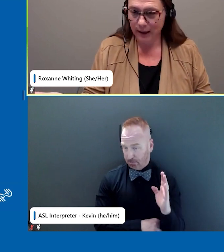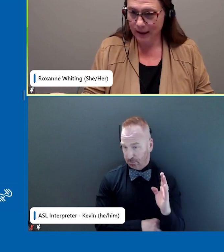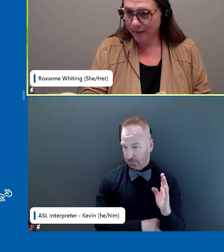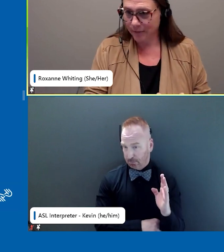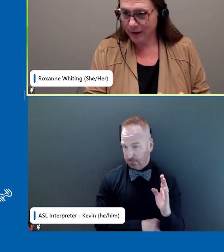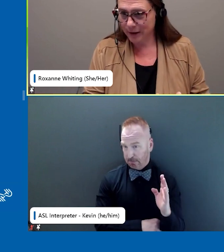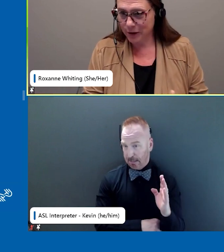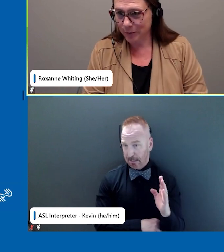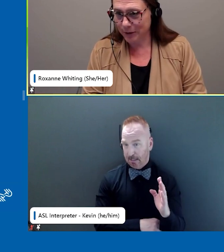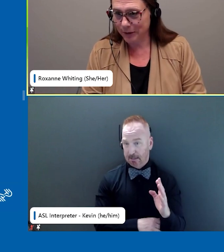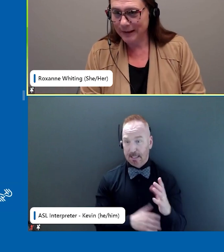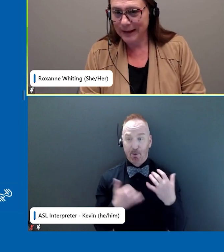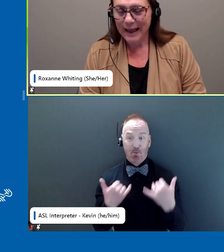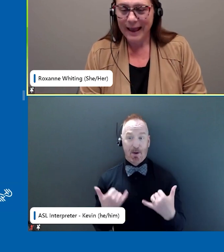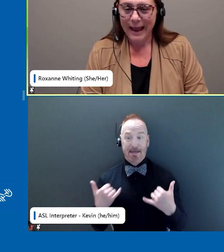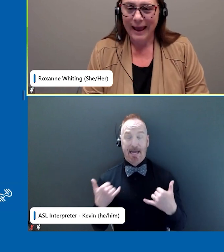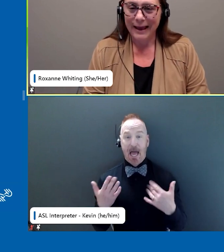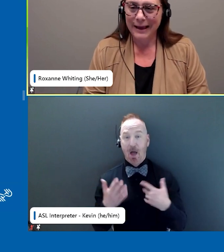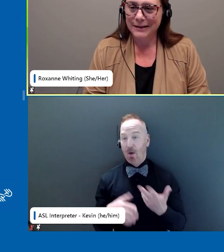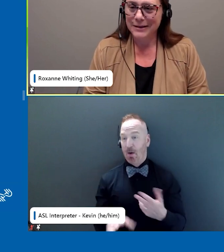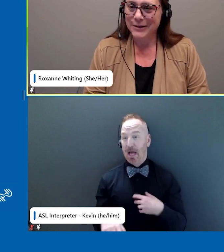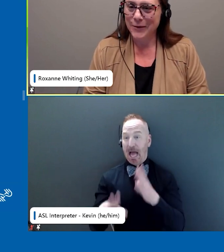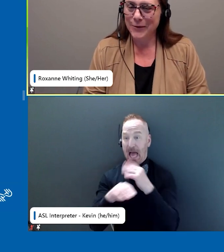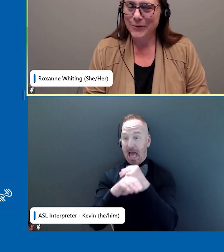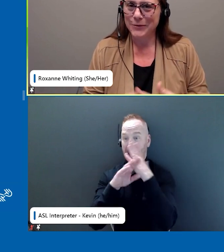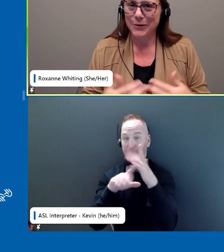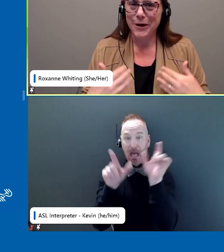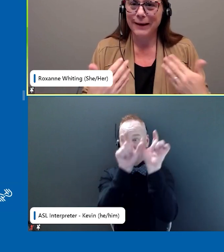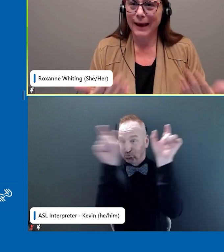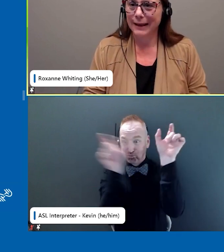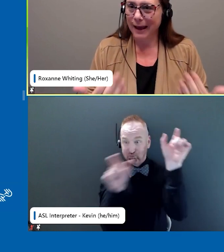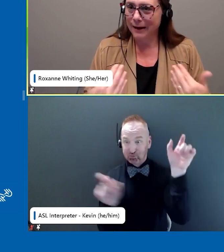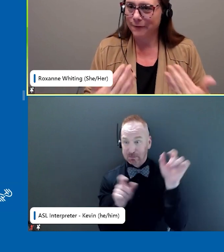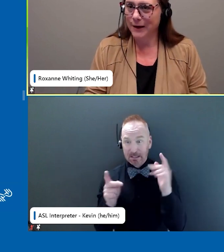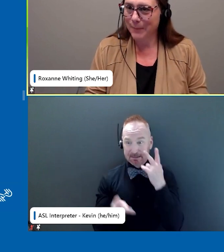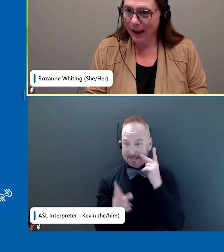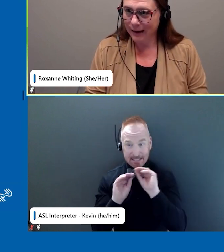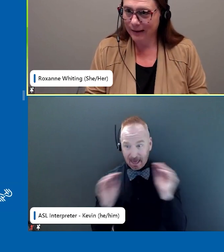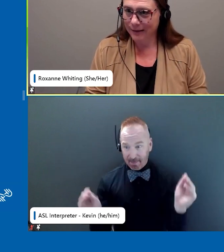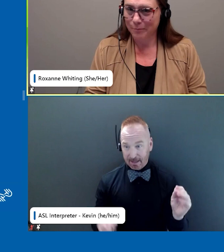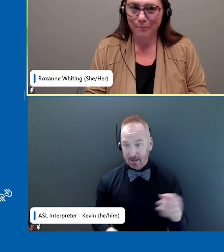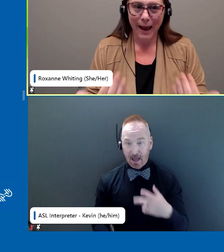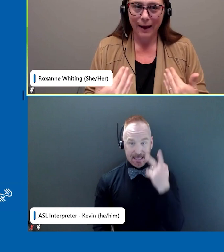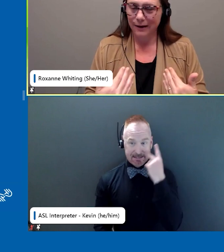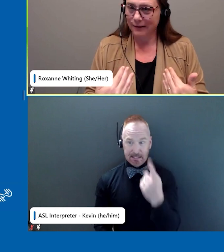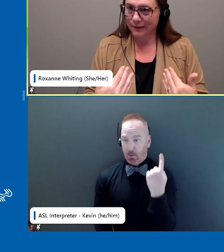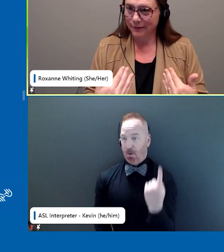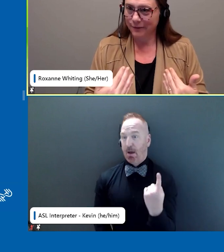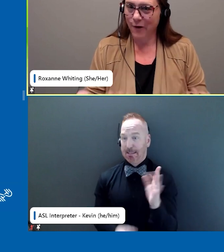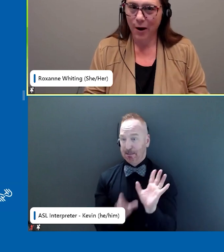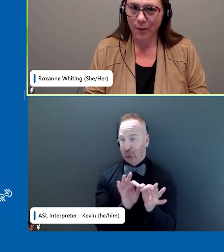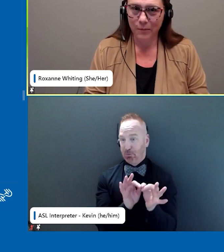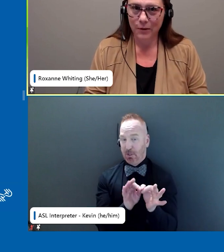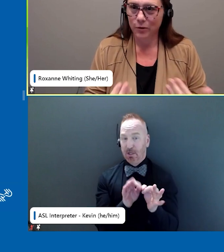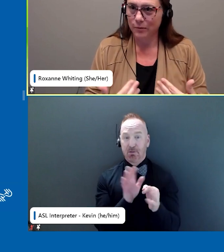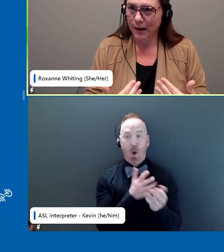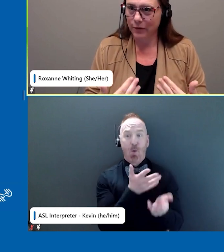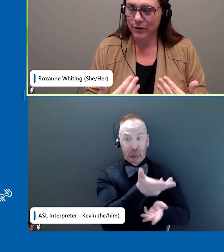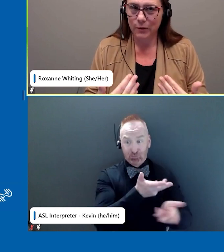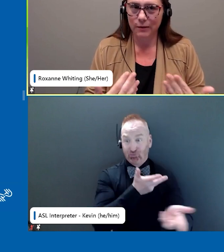on the screen except for the interpreter. And so you're not getting that feedback back